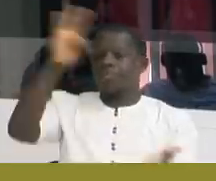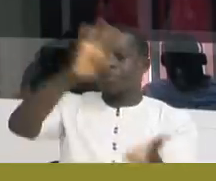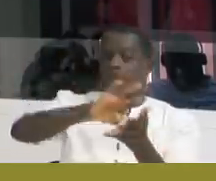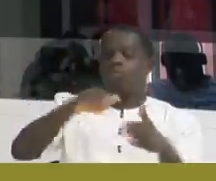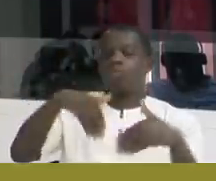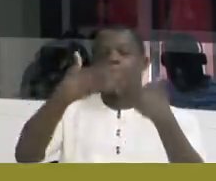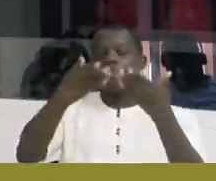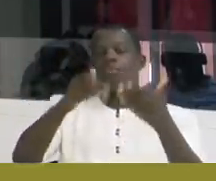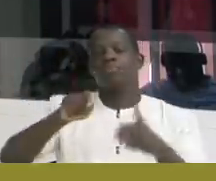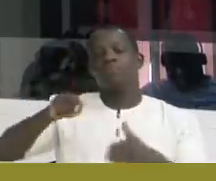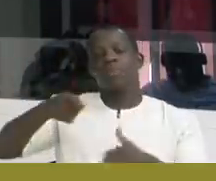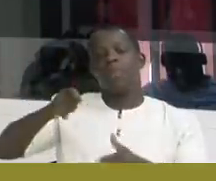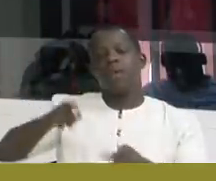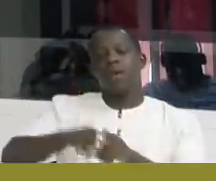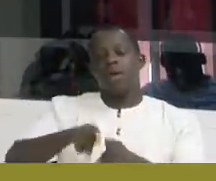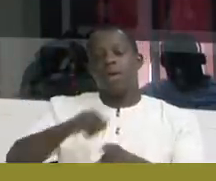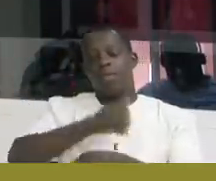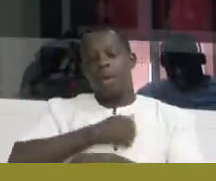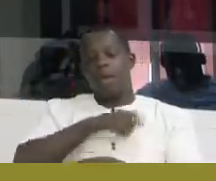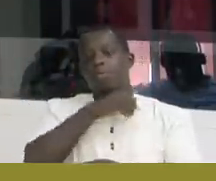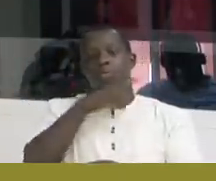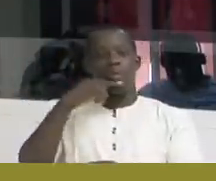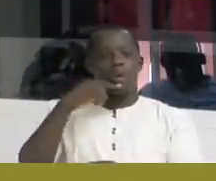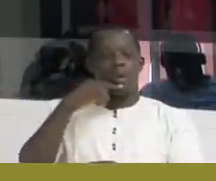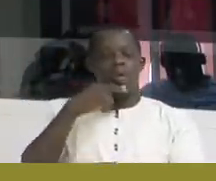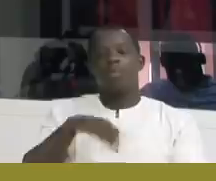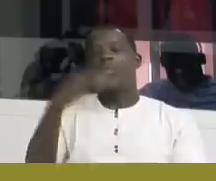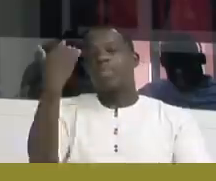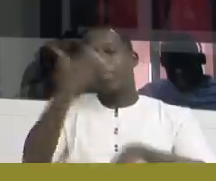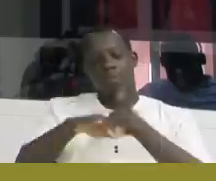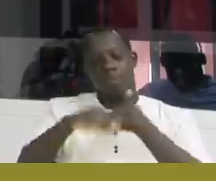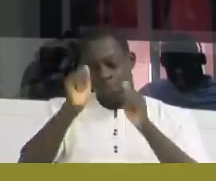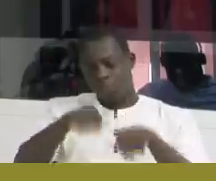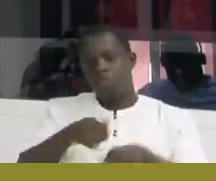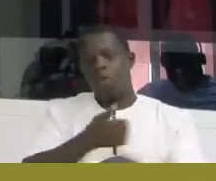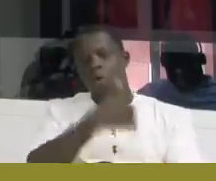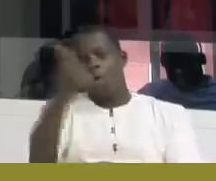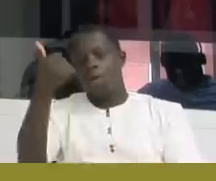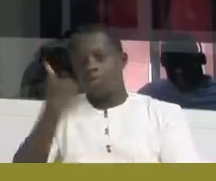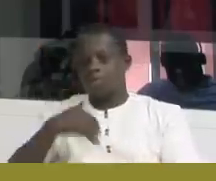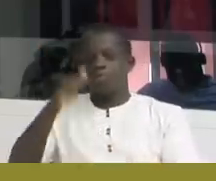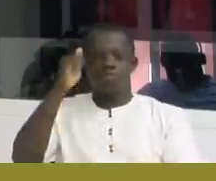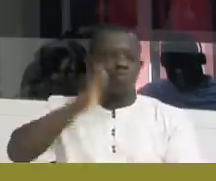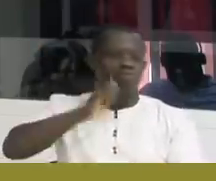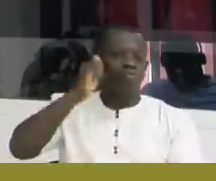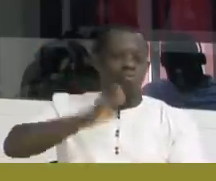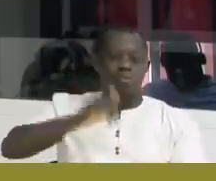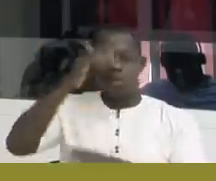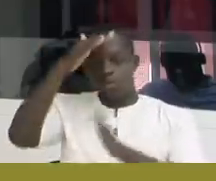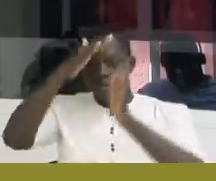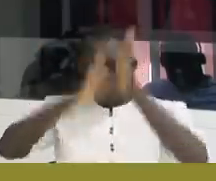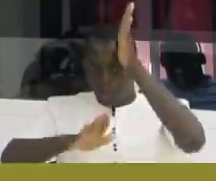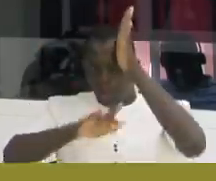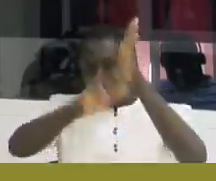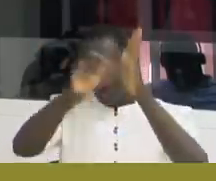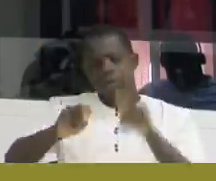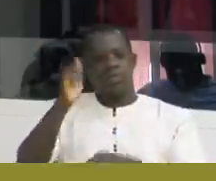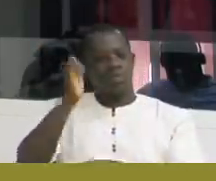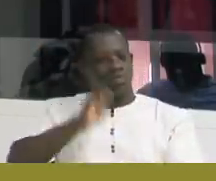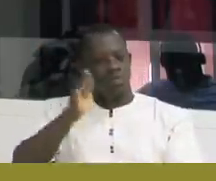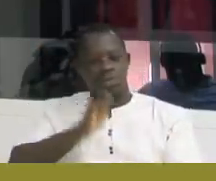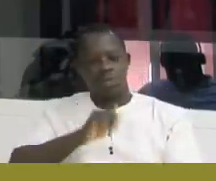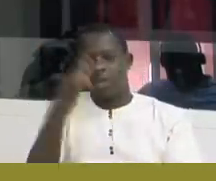to my mom so that it would not be misused by any of the soldiers in his